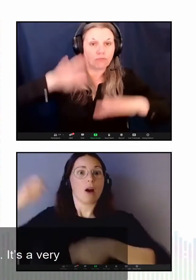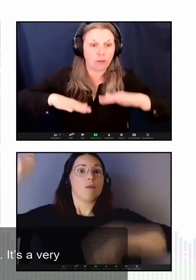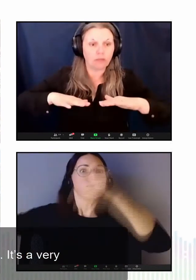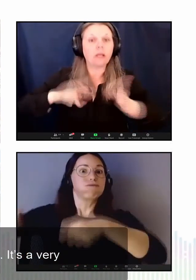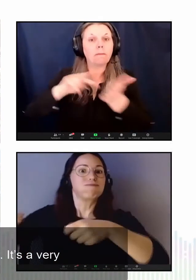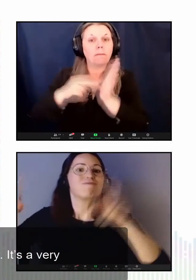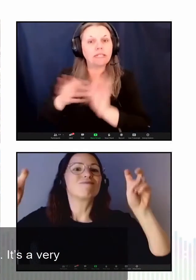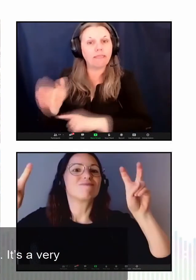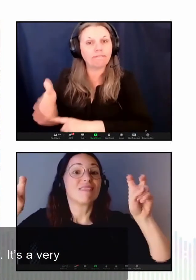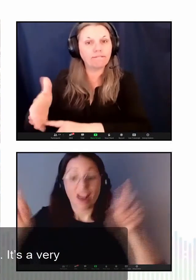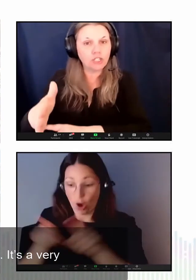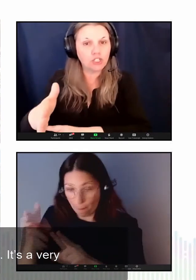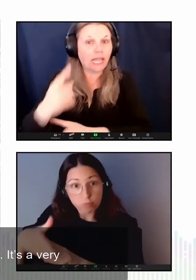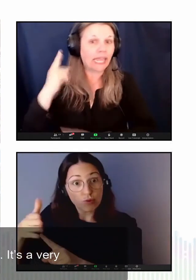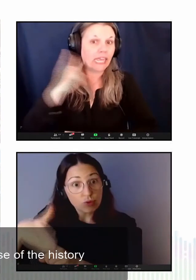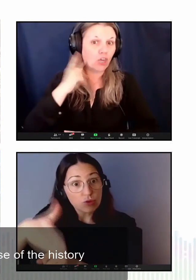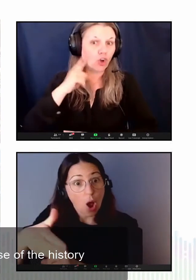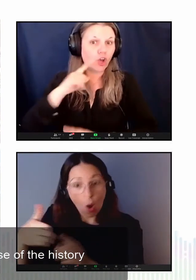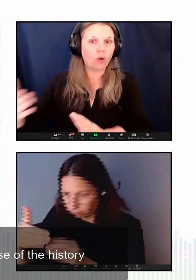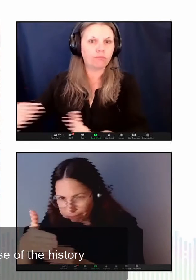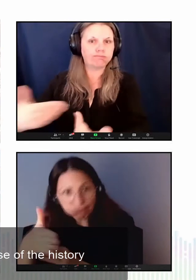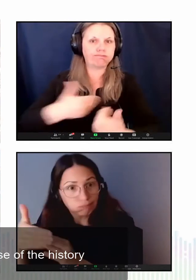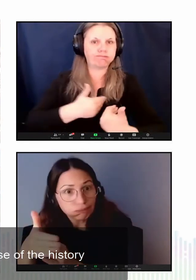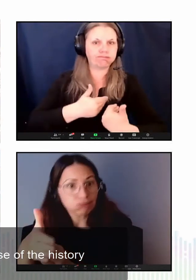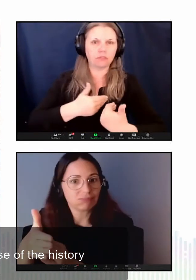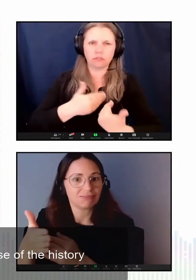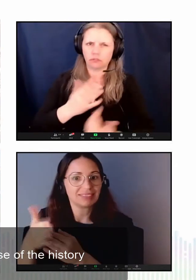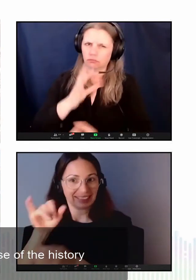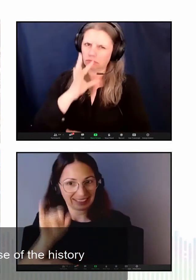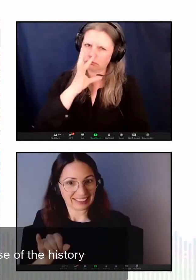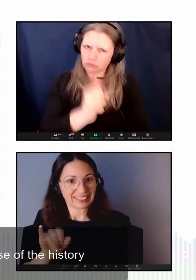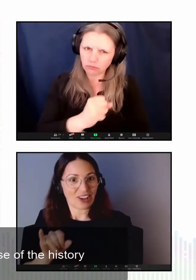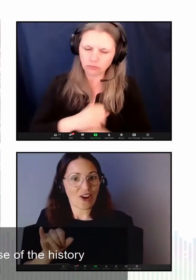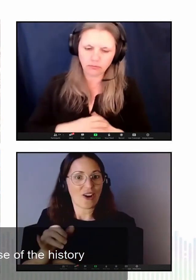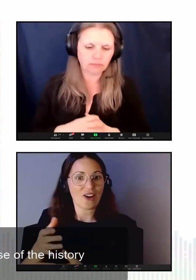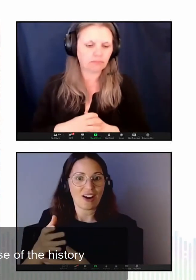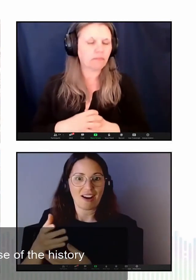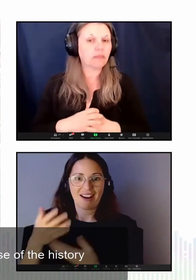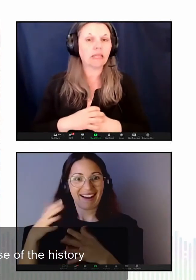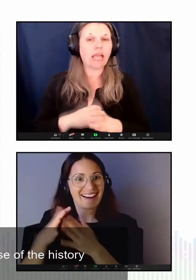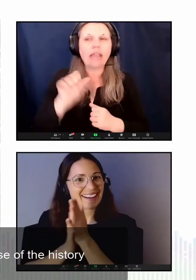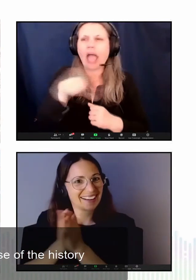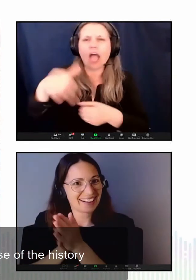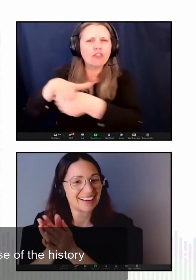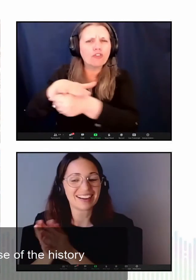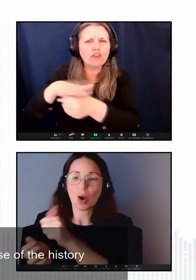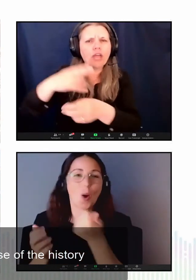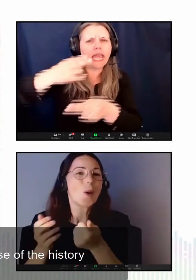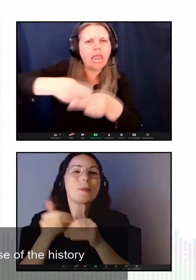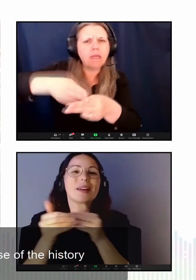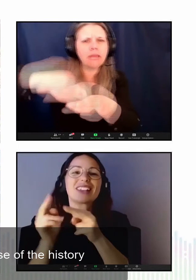that. Interesting. It's a very interesting, and other places have names because